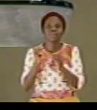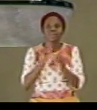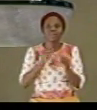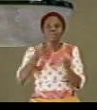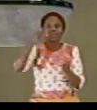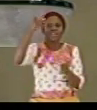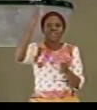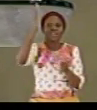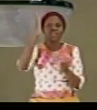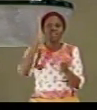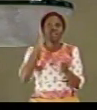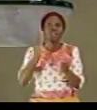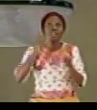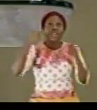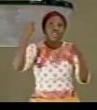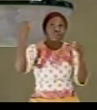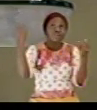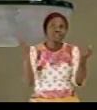Hosanna